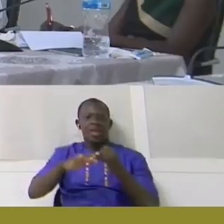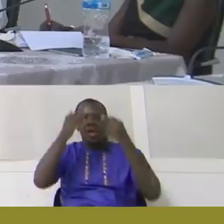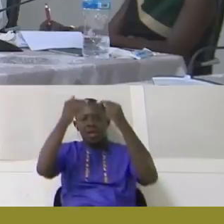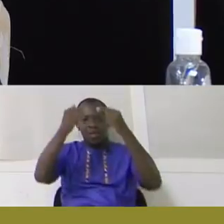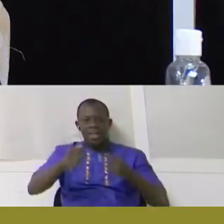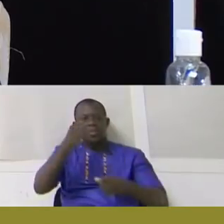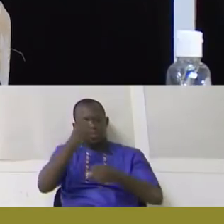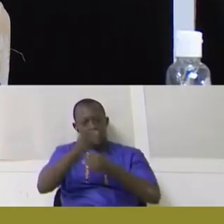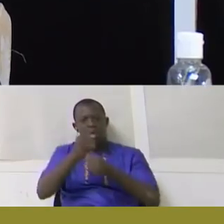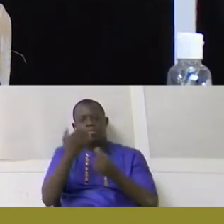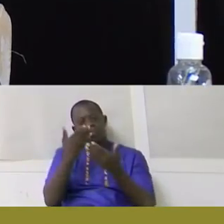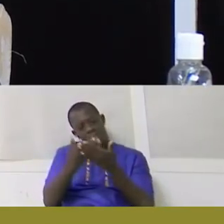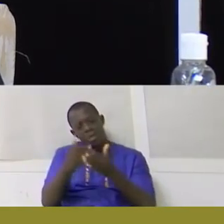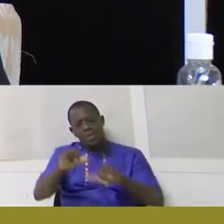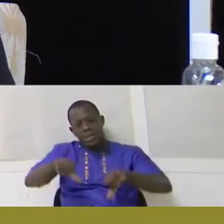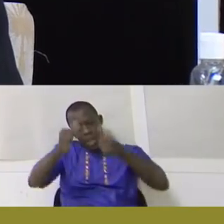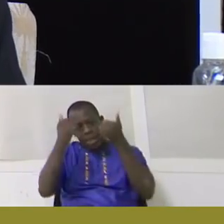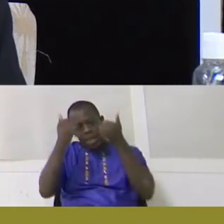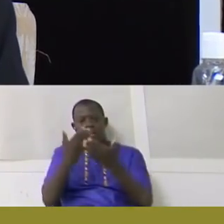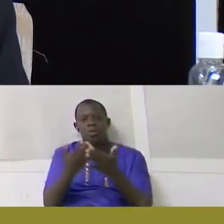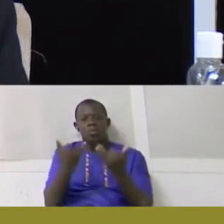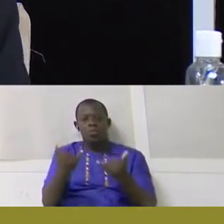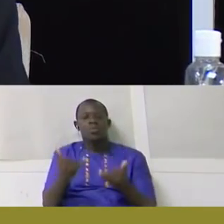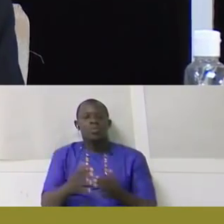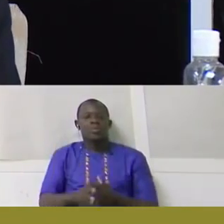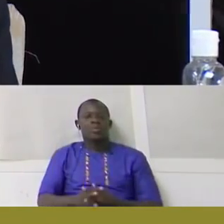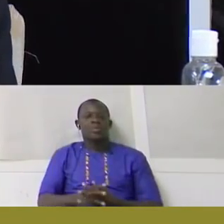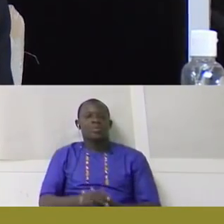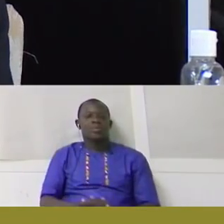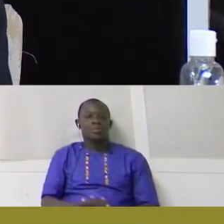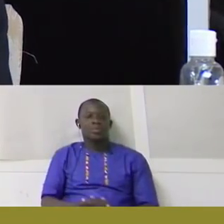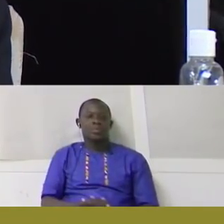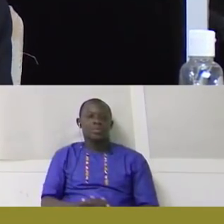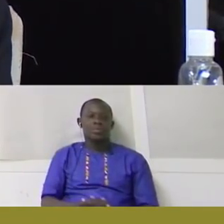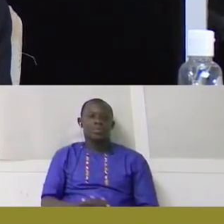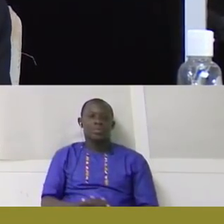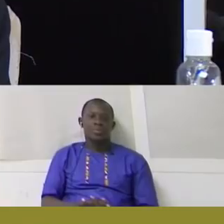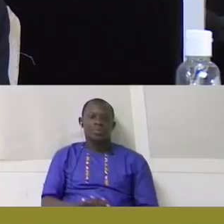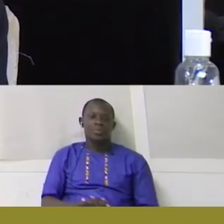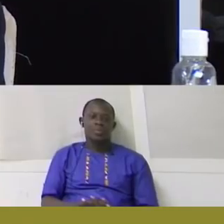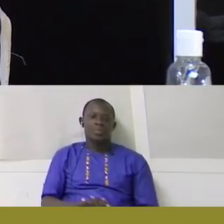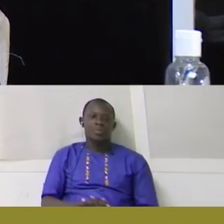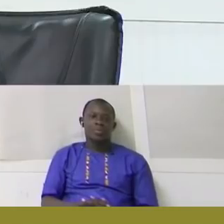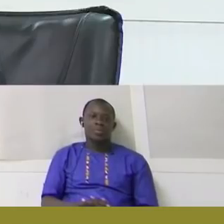tun yeen laacce waye na bu fekke ne amna ay kaddu yo buga garal fi mën nga ko def legi